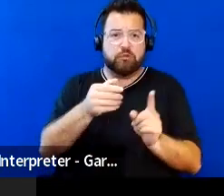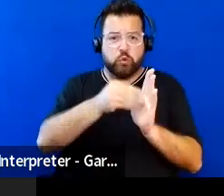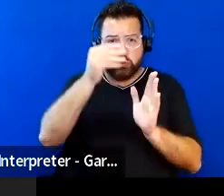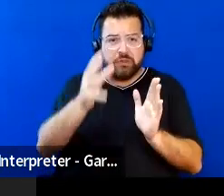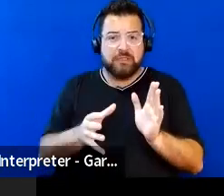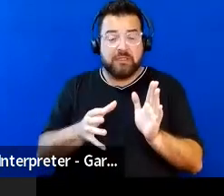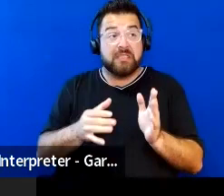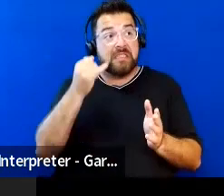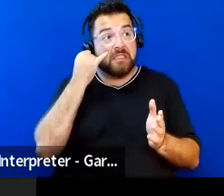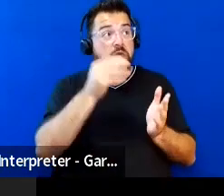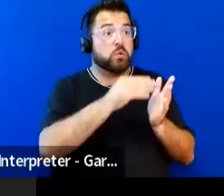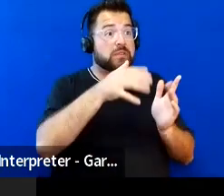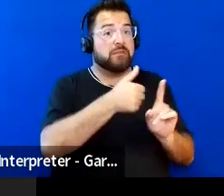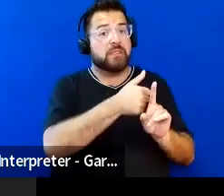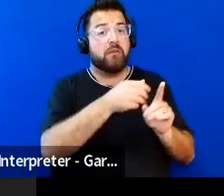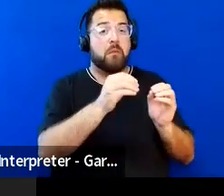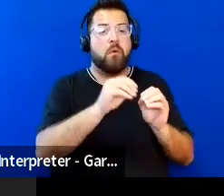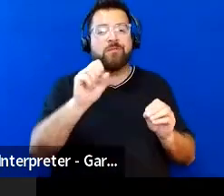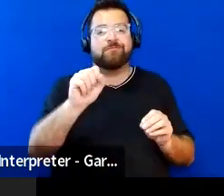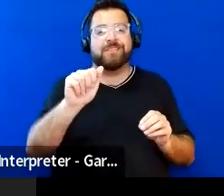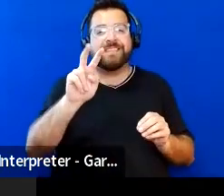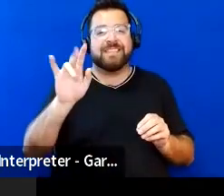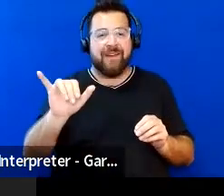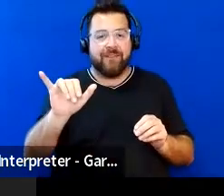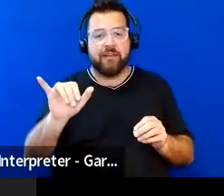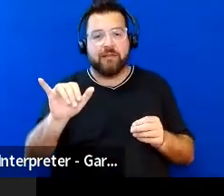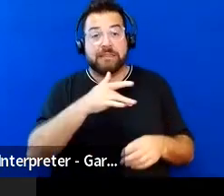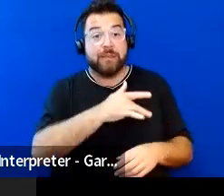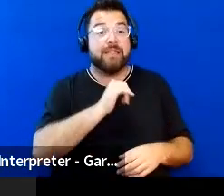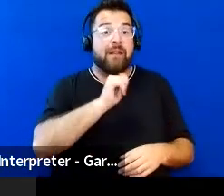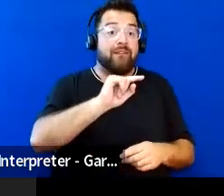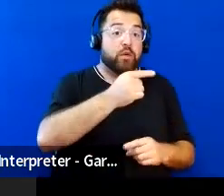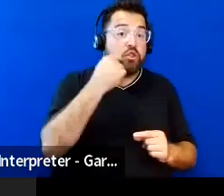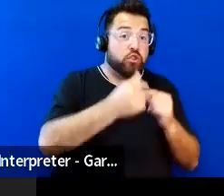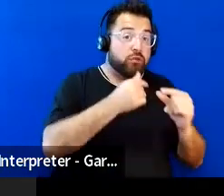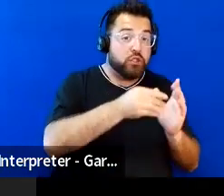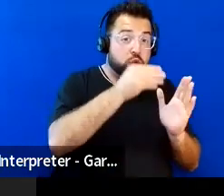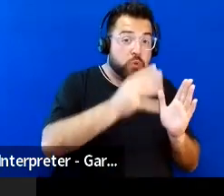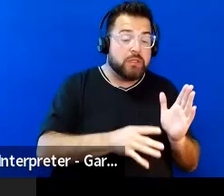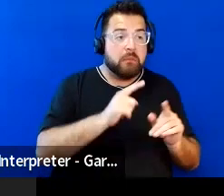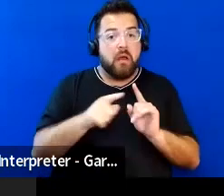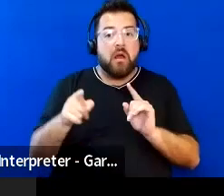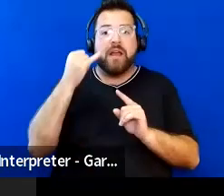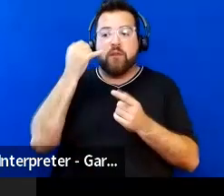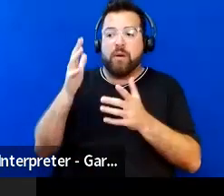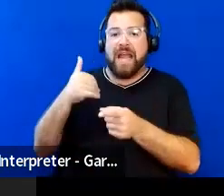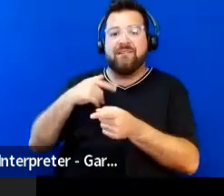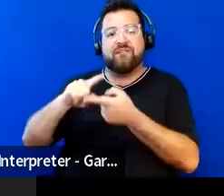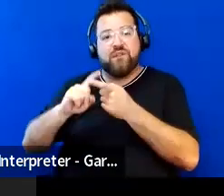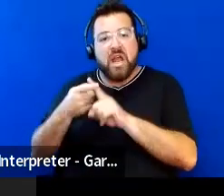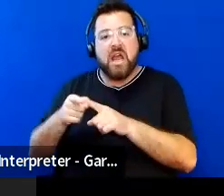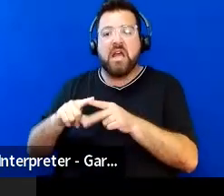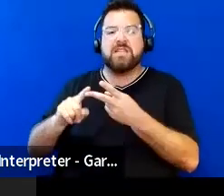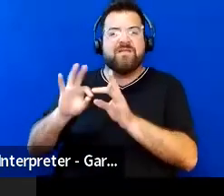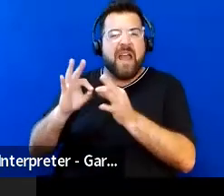savvy students, not our first generation students, but students who have friends, relatives that are already in college. These are the ones